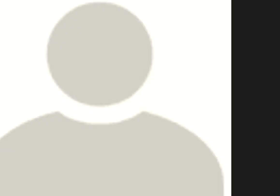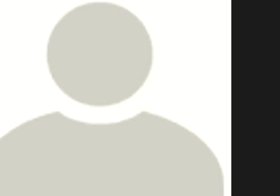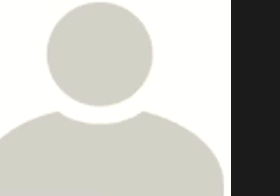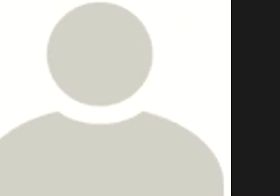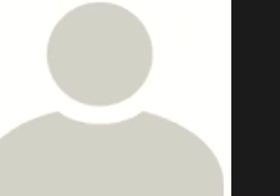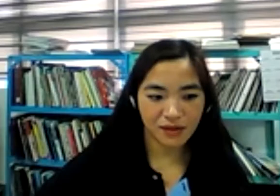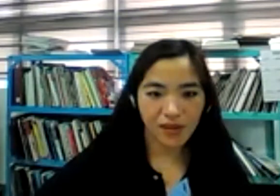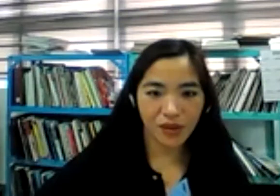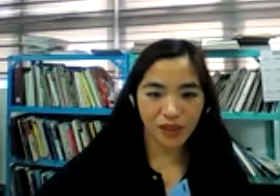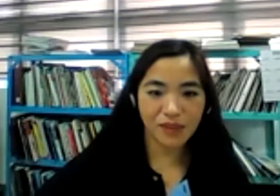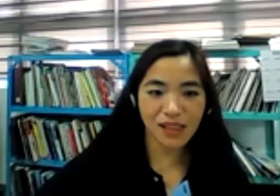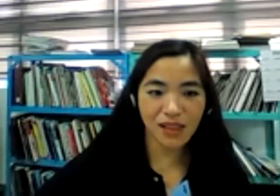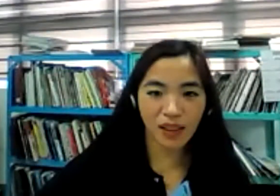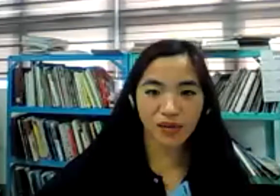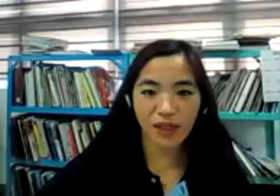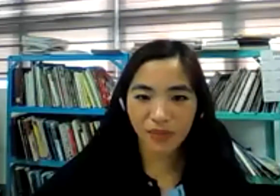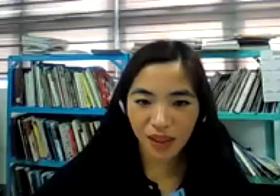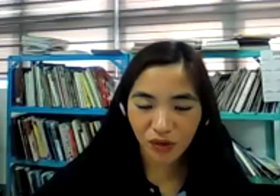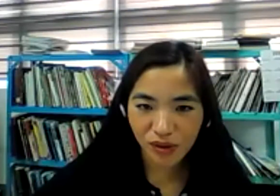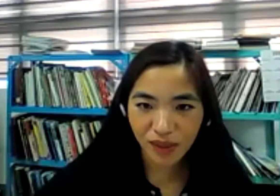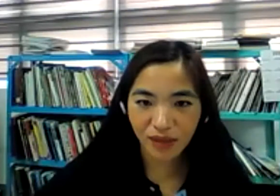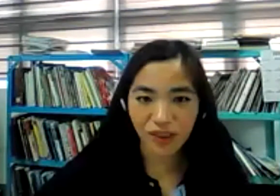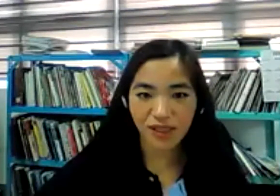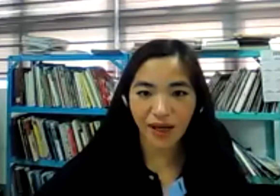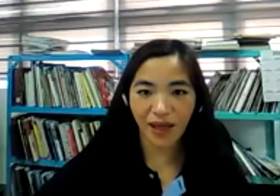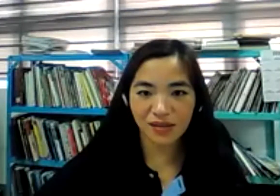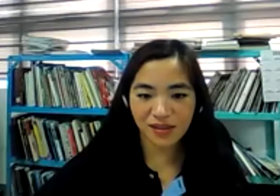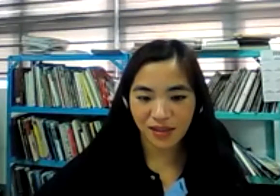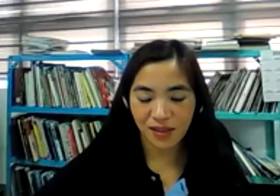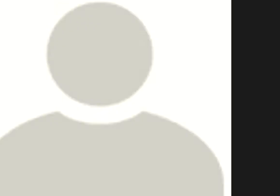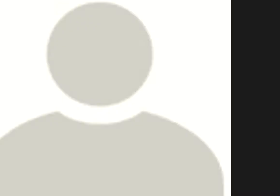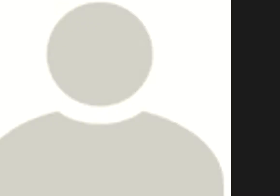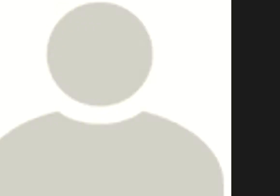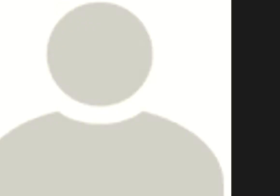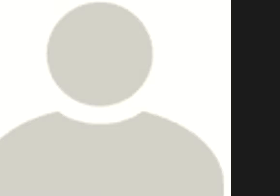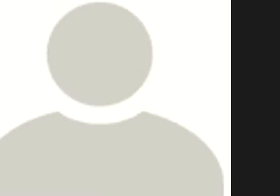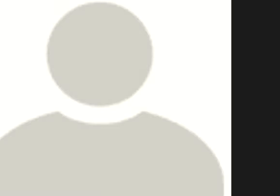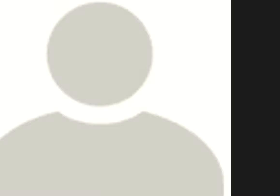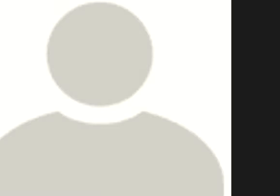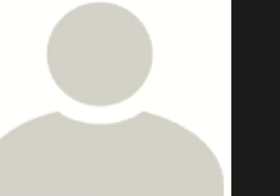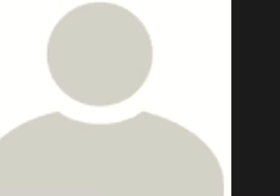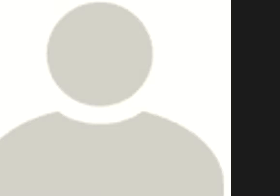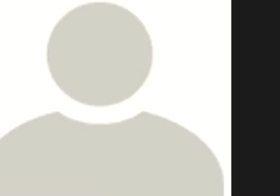Okay. magsasalita muna itong ating mga yung mga nag-raise ng hands.